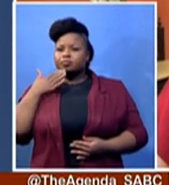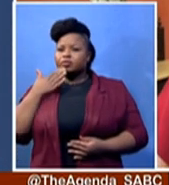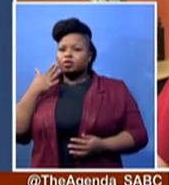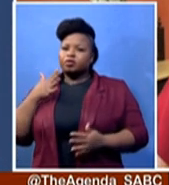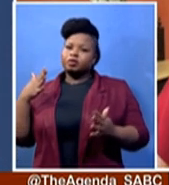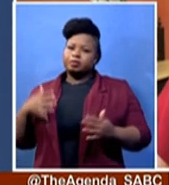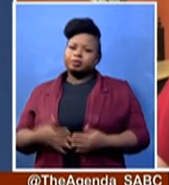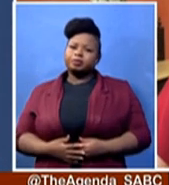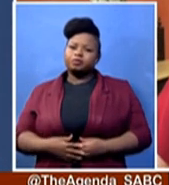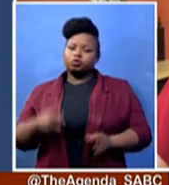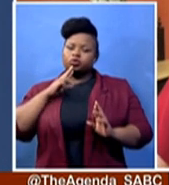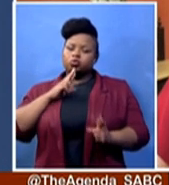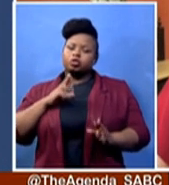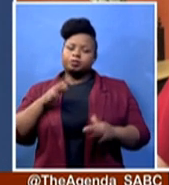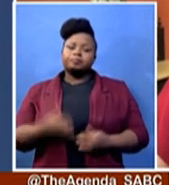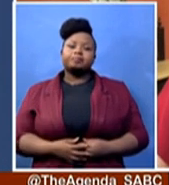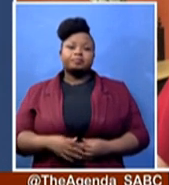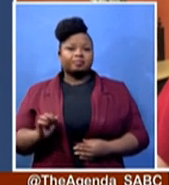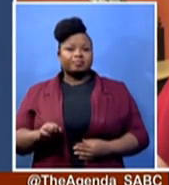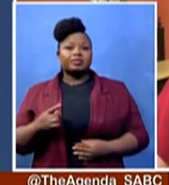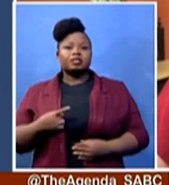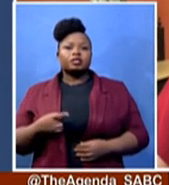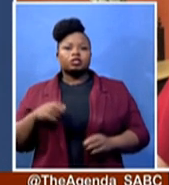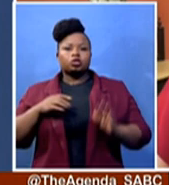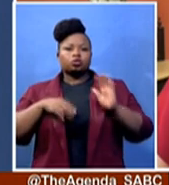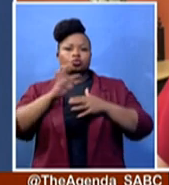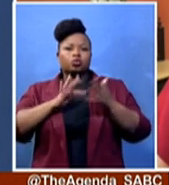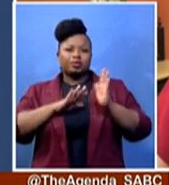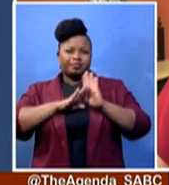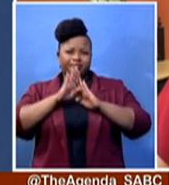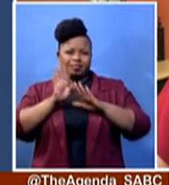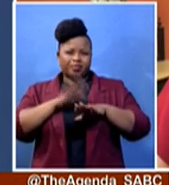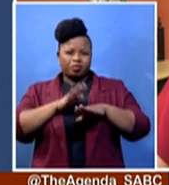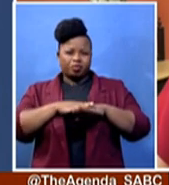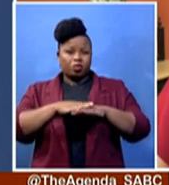is a developing story. We'll touch base with you as and when there are more developments. Neha, Poonia, live for us in India. Thank you.